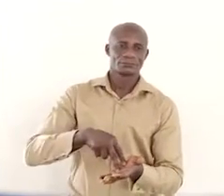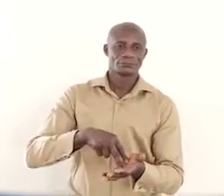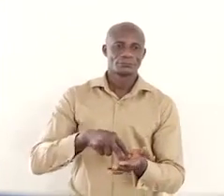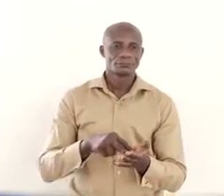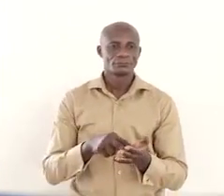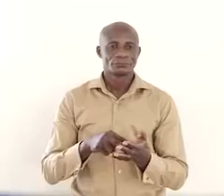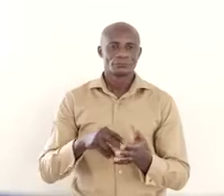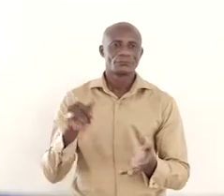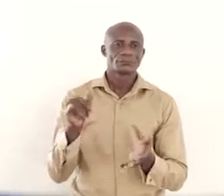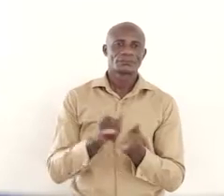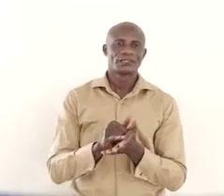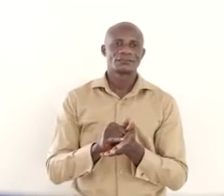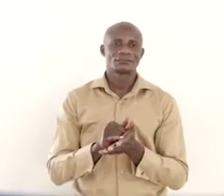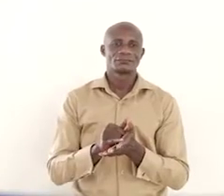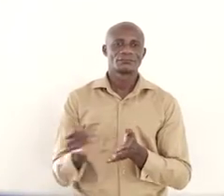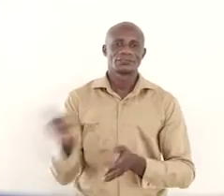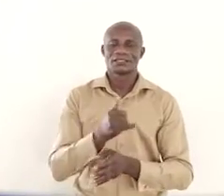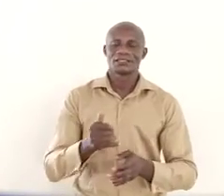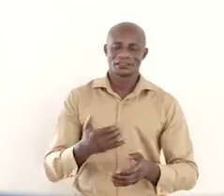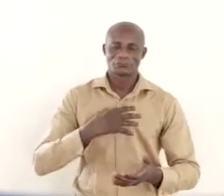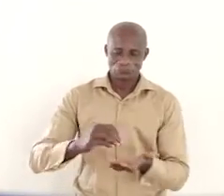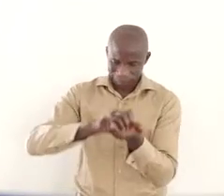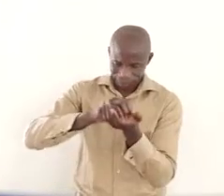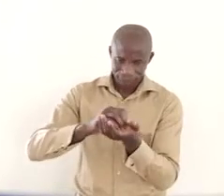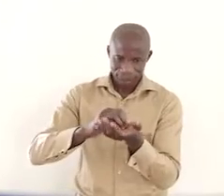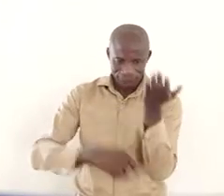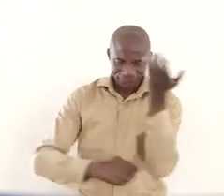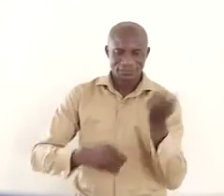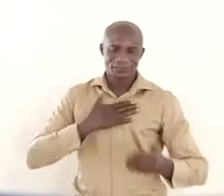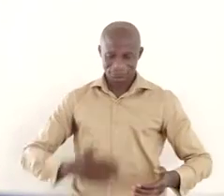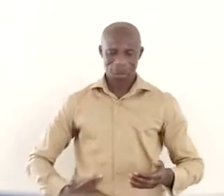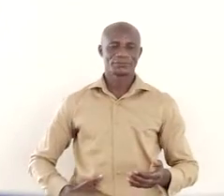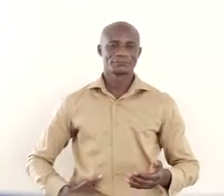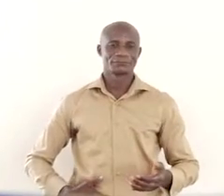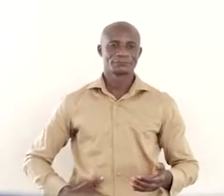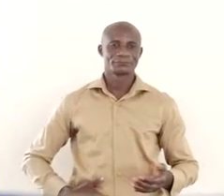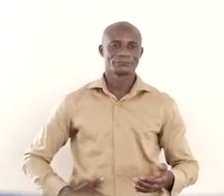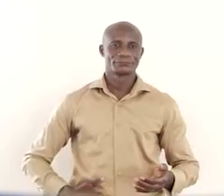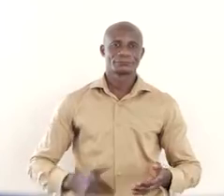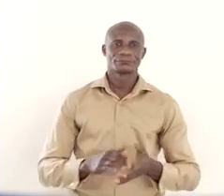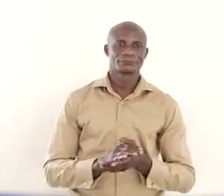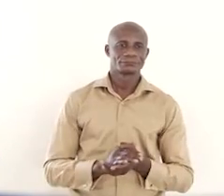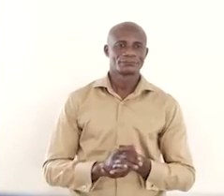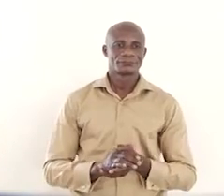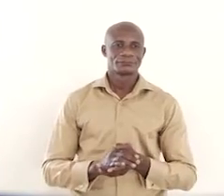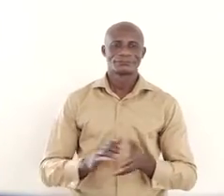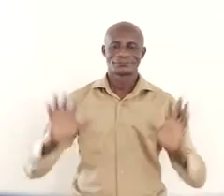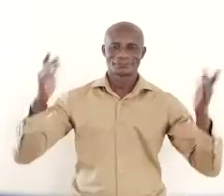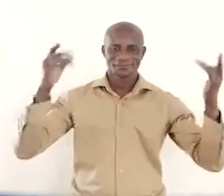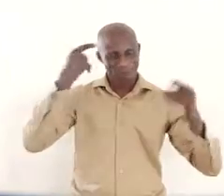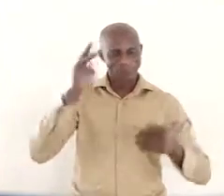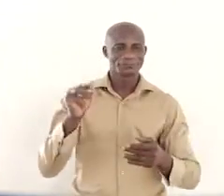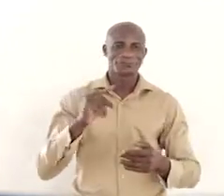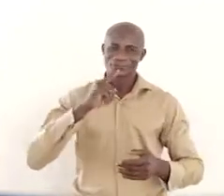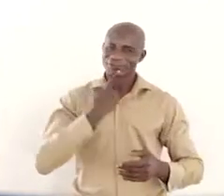the dead. Oh, that okay. The disciples just came to carry his body. Oh, this is very senior level discussion. Give him a round